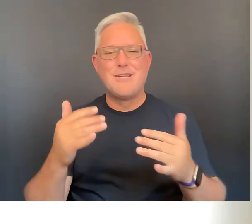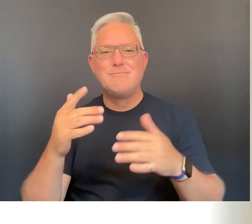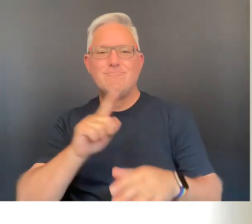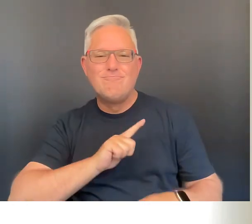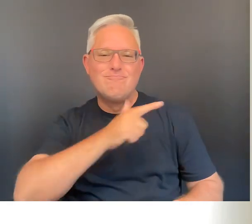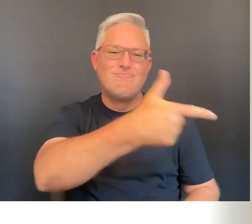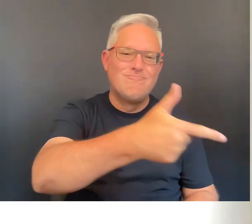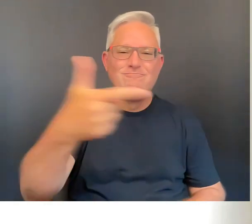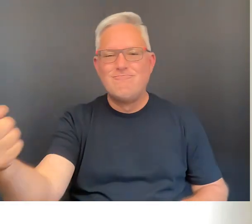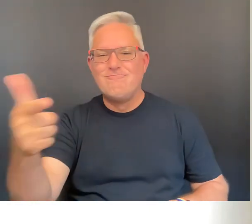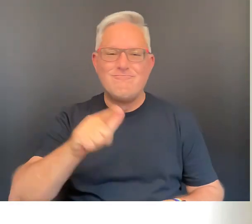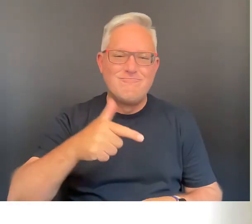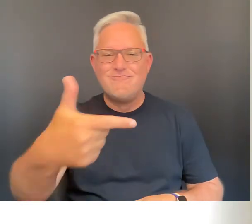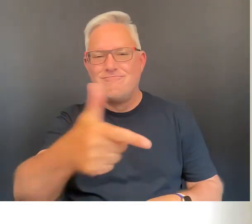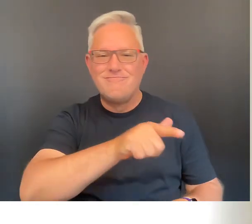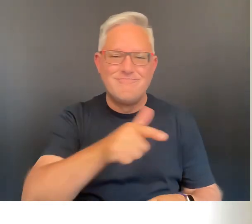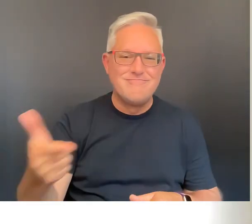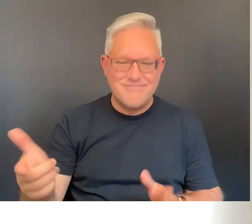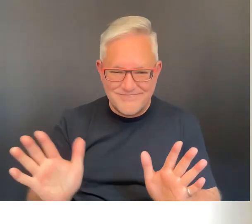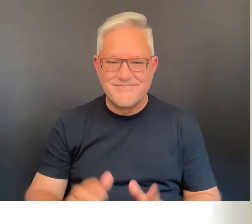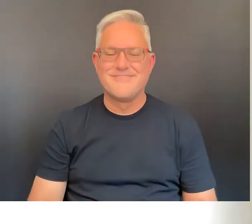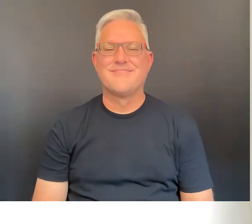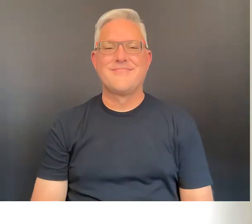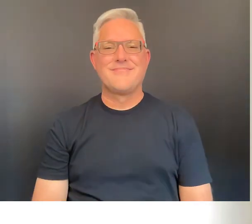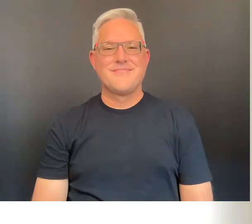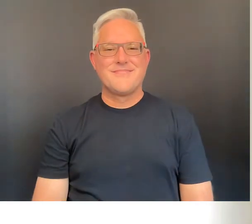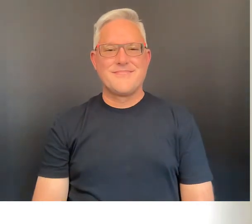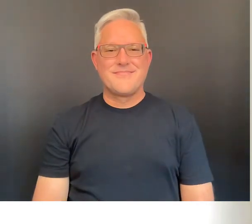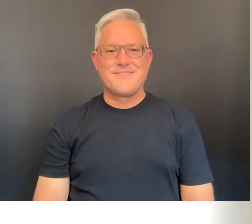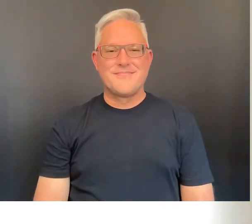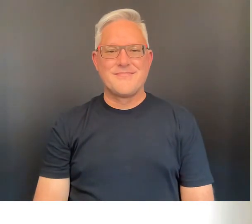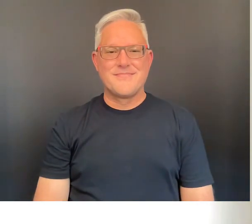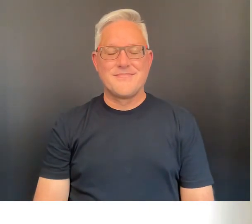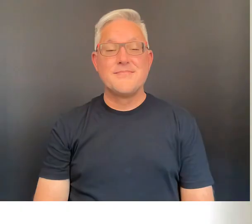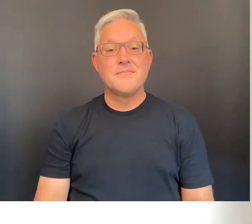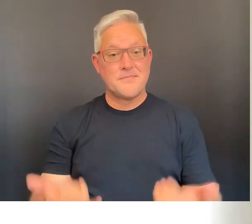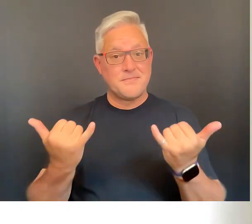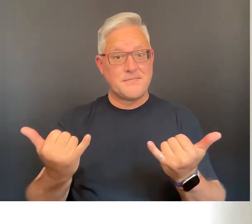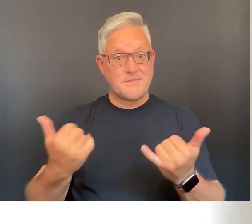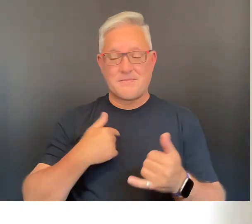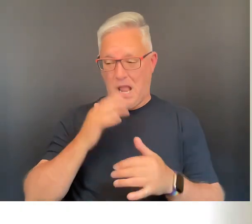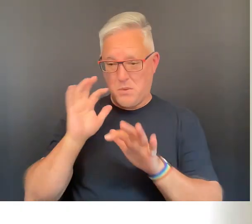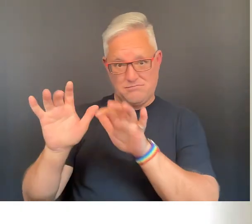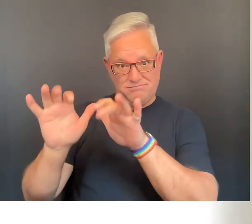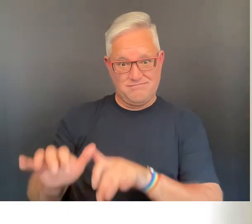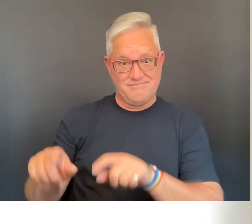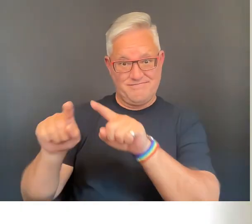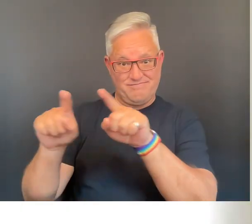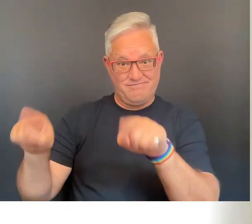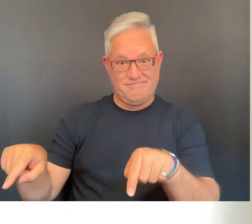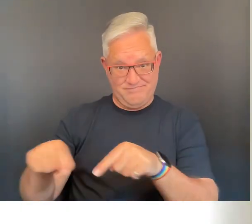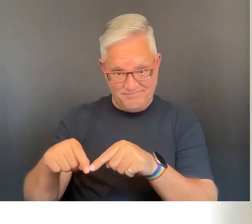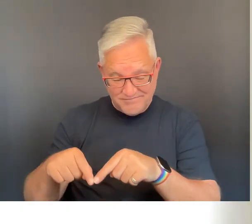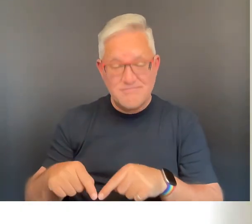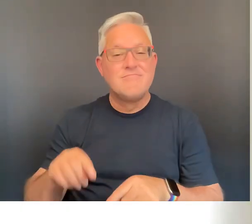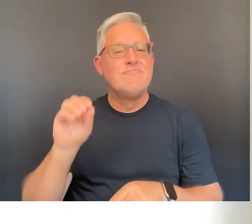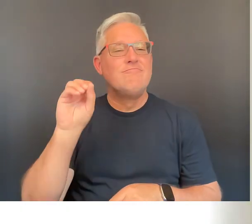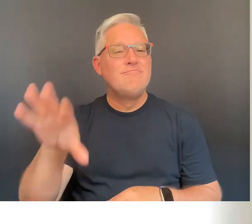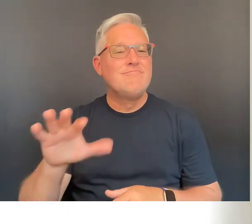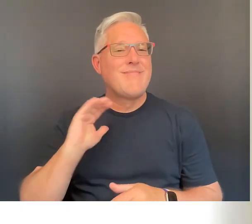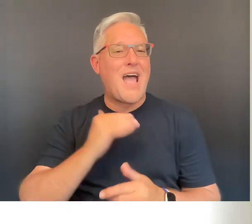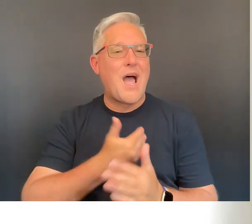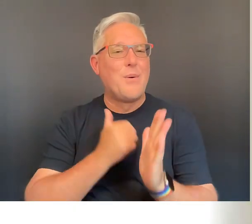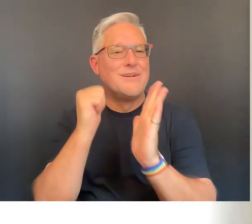time. And so I'm going to put in the chat for everyone just a little bit of